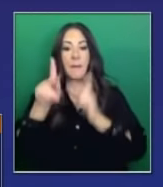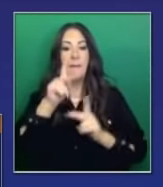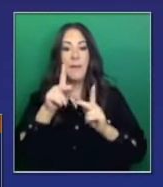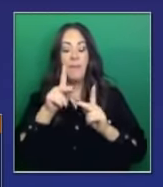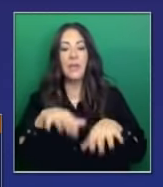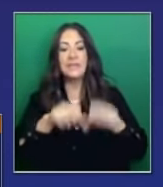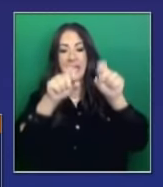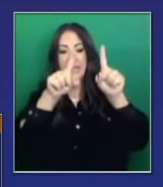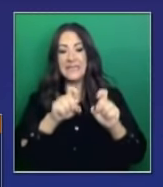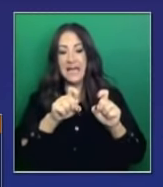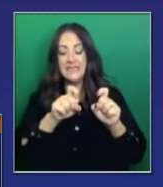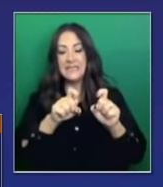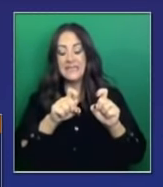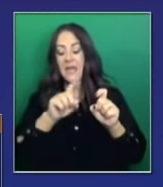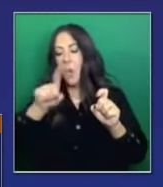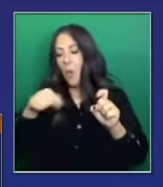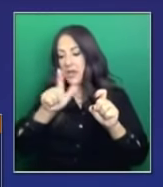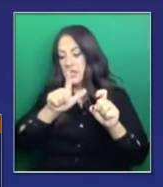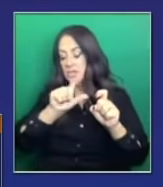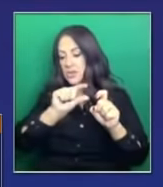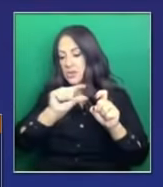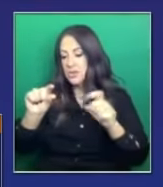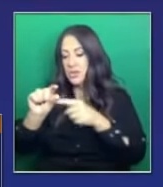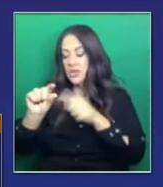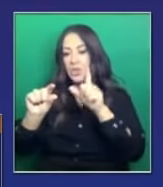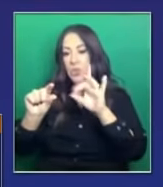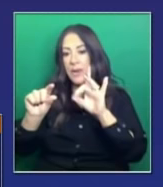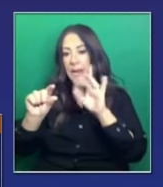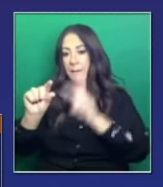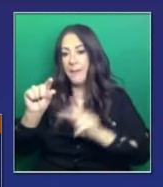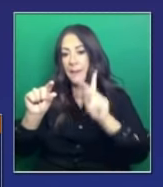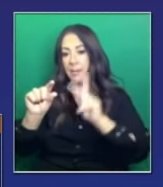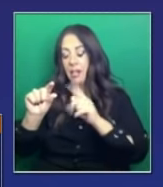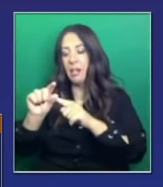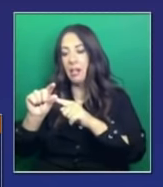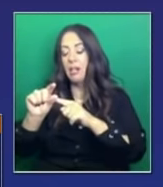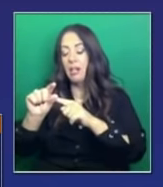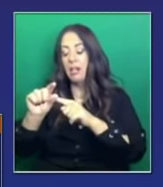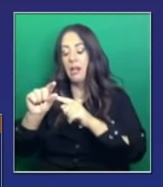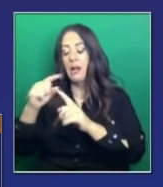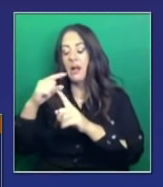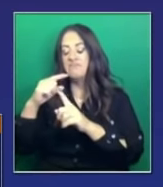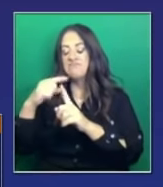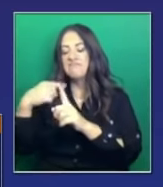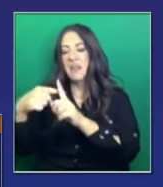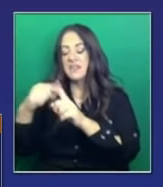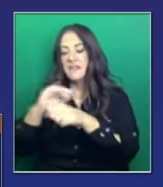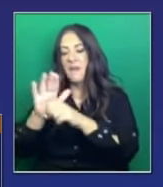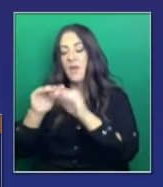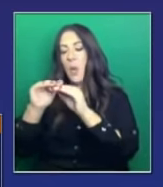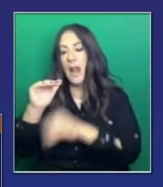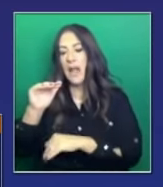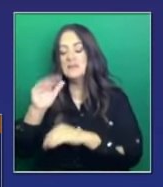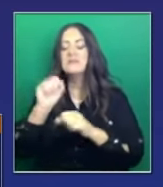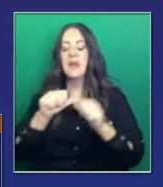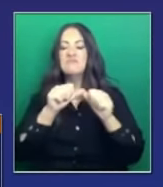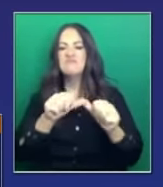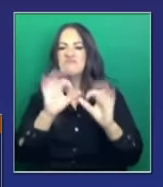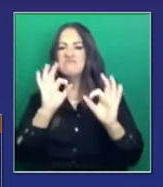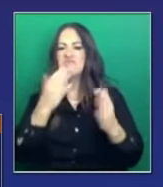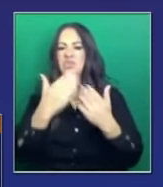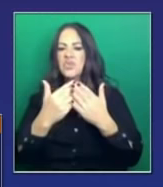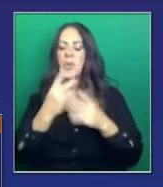that gird this strategy. This is our California Safe Schools for All plan. Funding, safety and mitigation efforts. I'll go